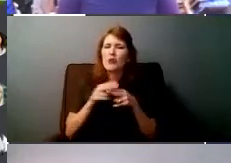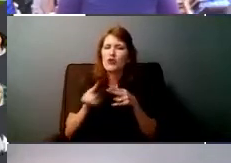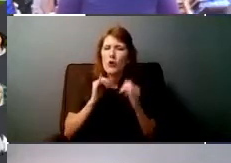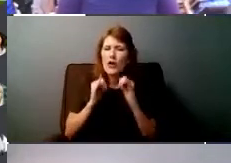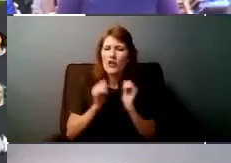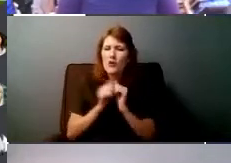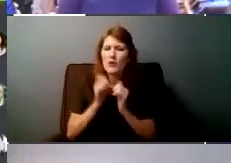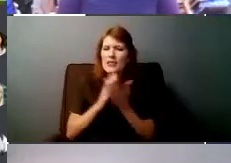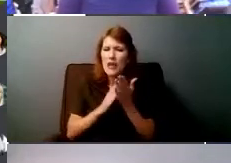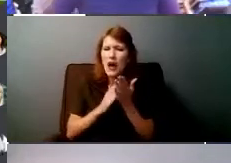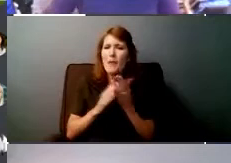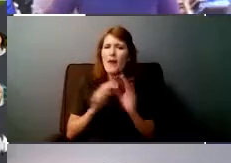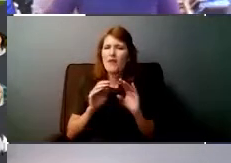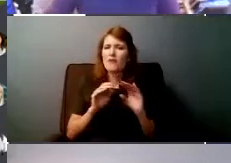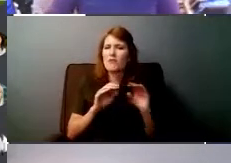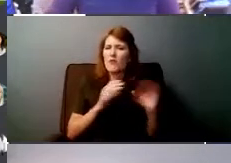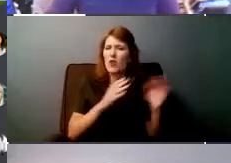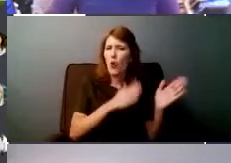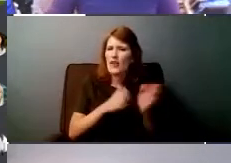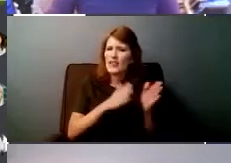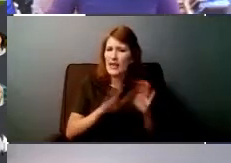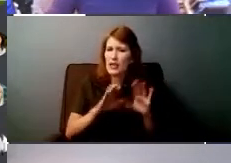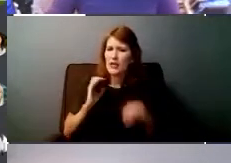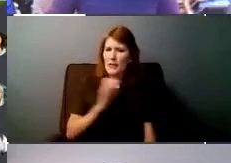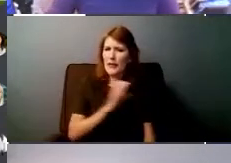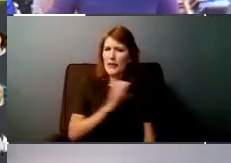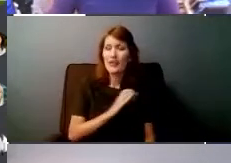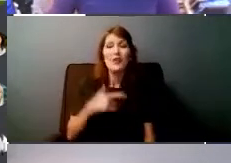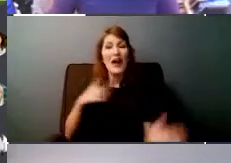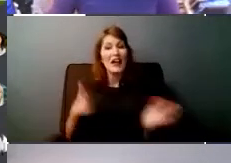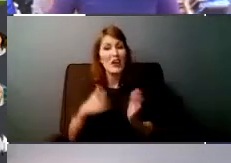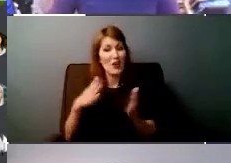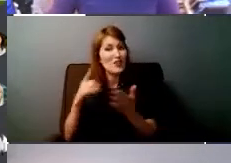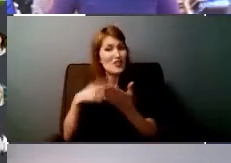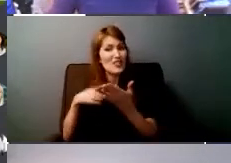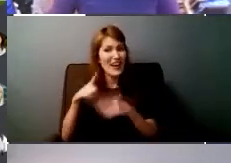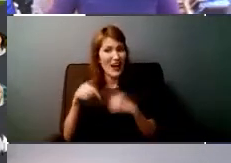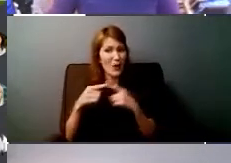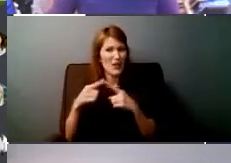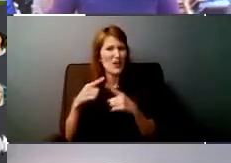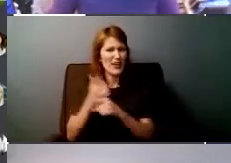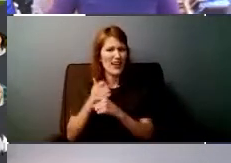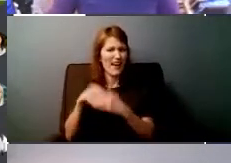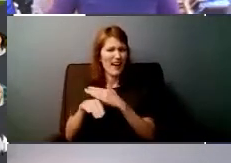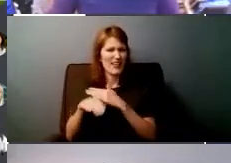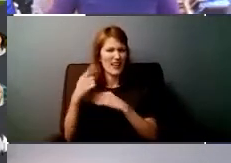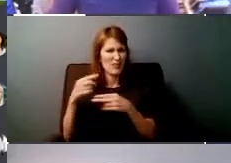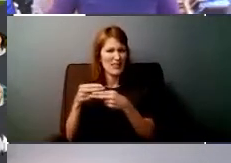organizing committee. So I highly encourage you to check that out when you get access to the slides.